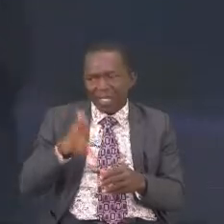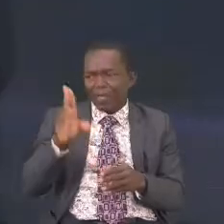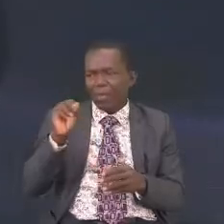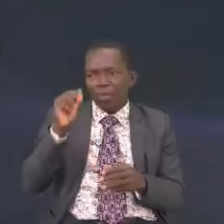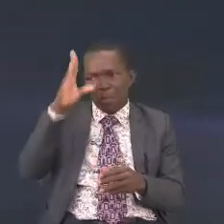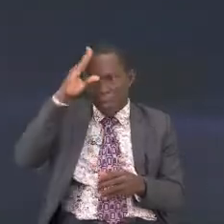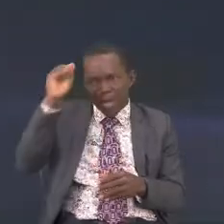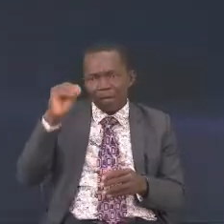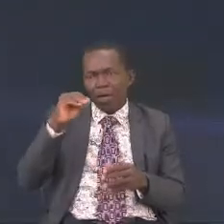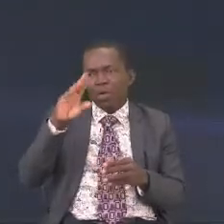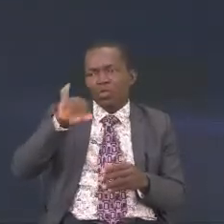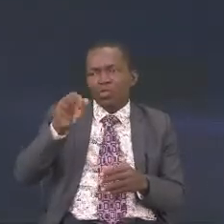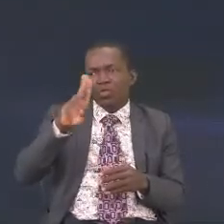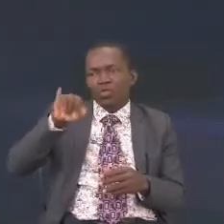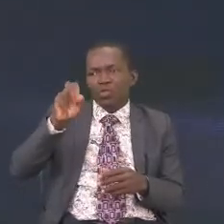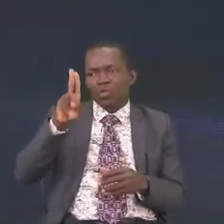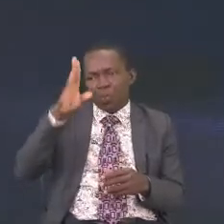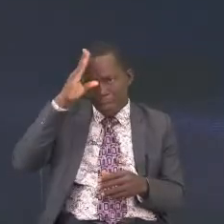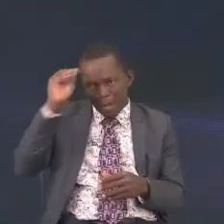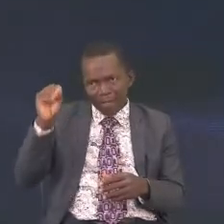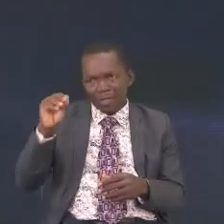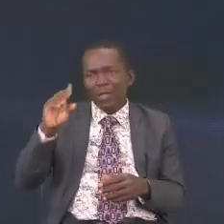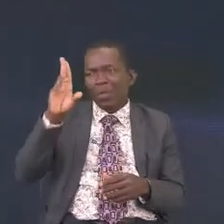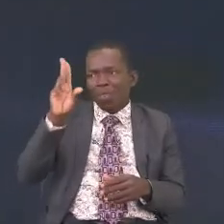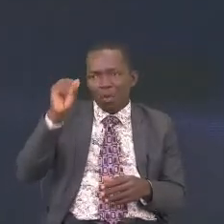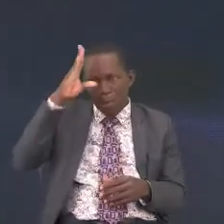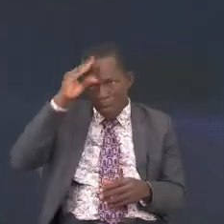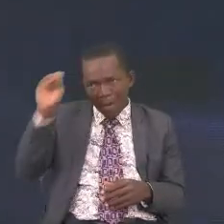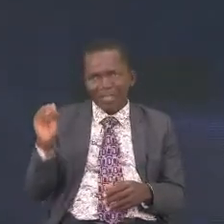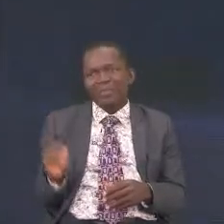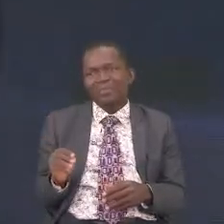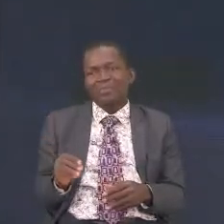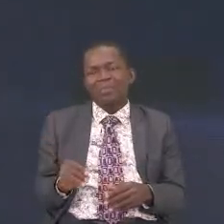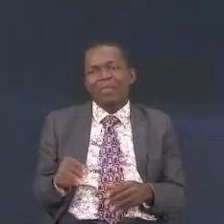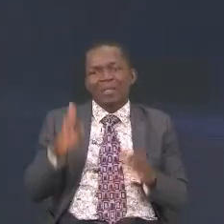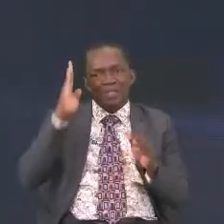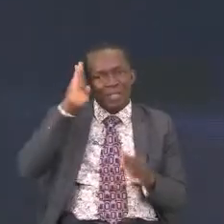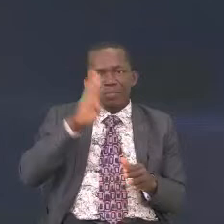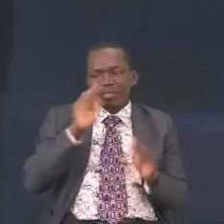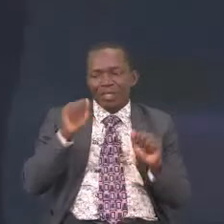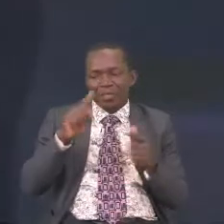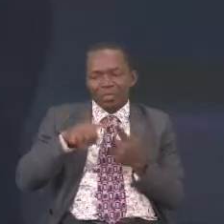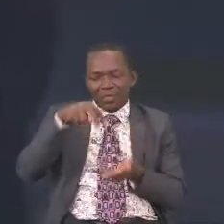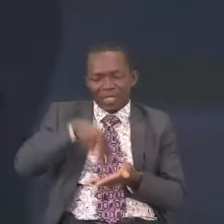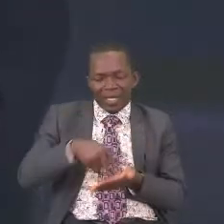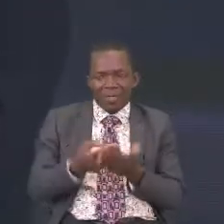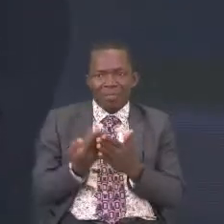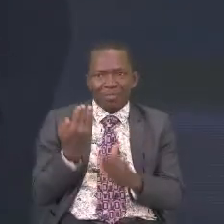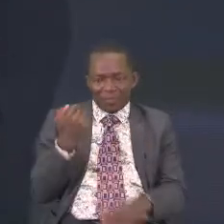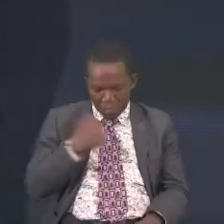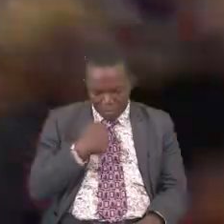man, no man, that tough looking man, no man shall be able to stand before